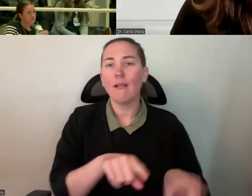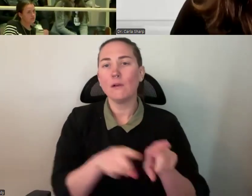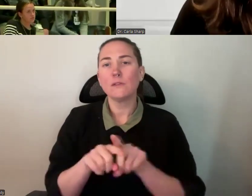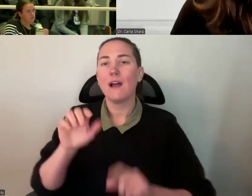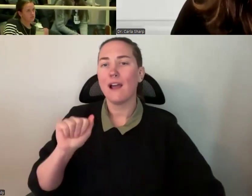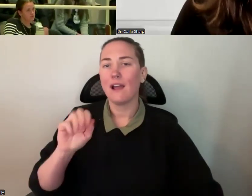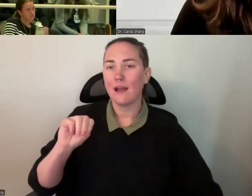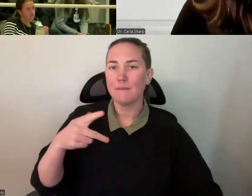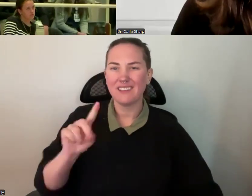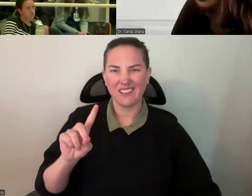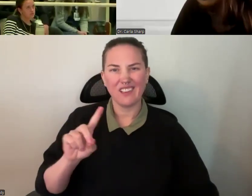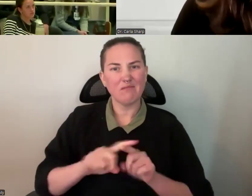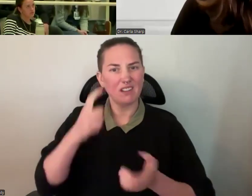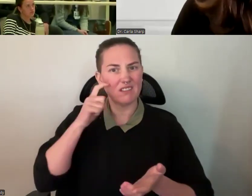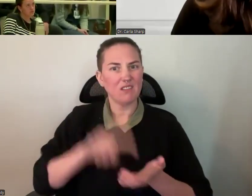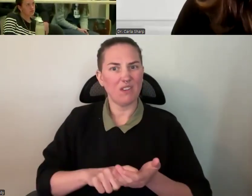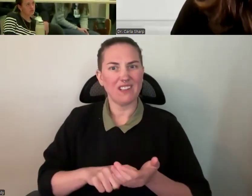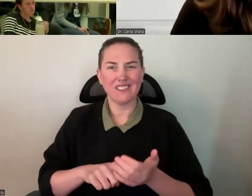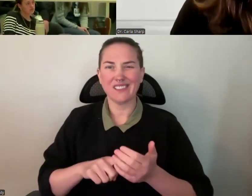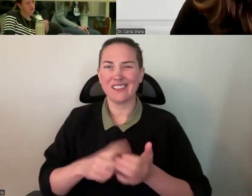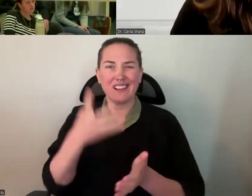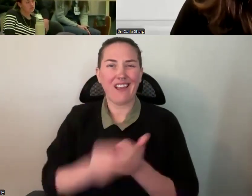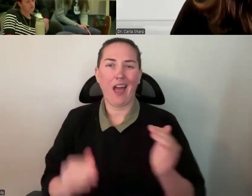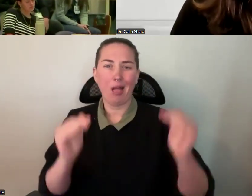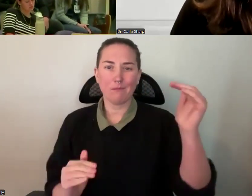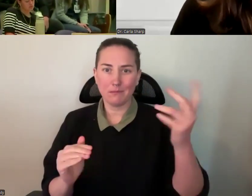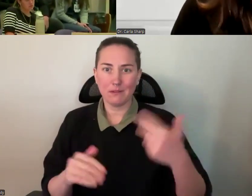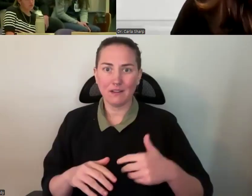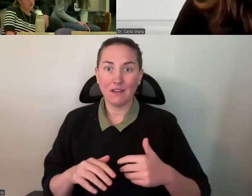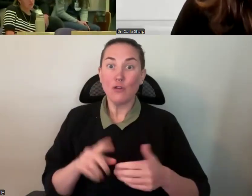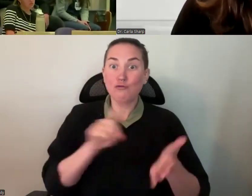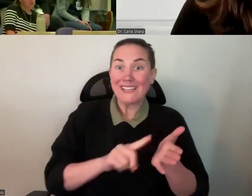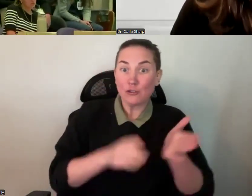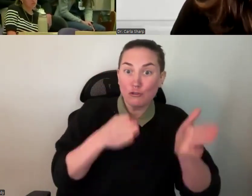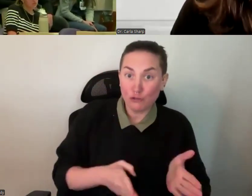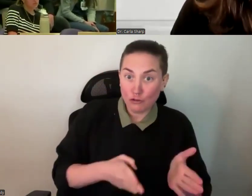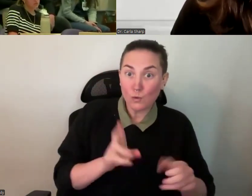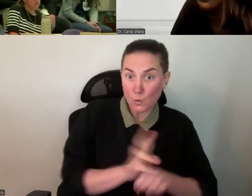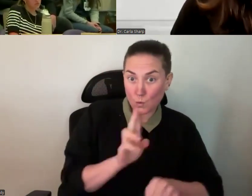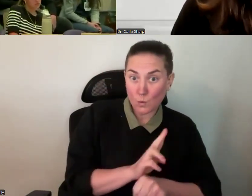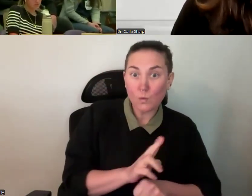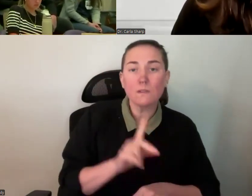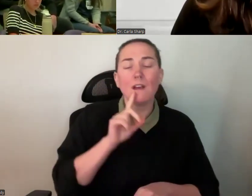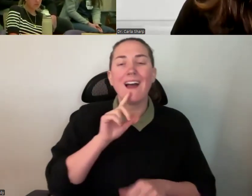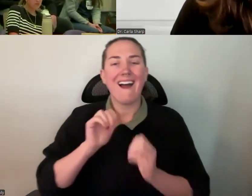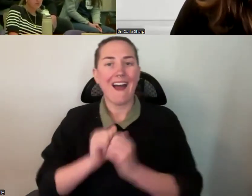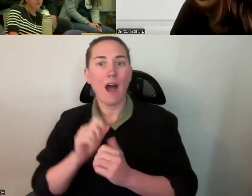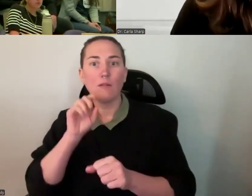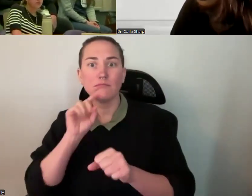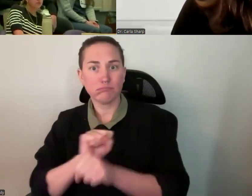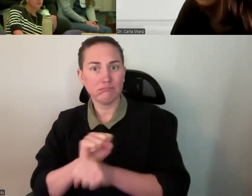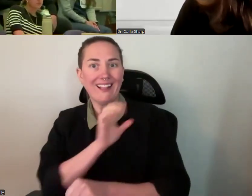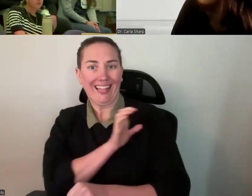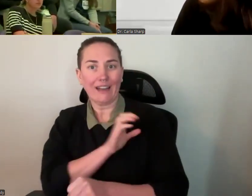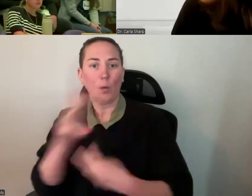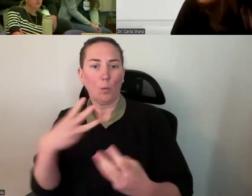this huge gap between how we appreciate it as researchers and how it's actually implemented in the clinical world. I mean,